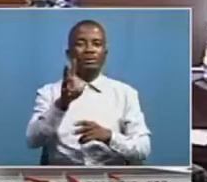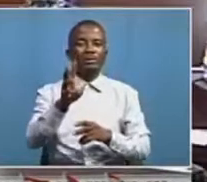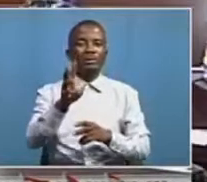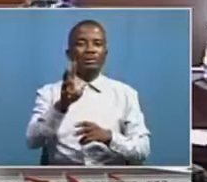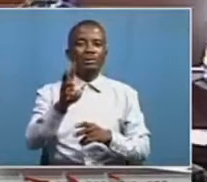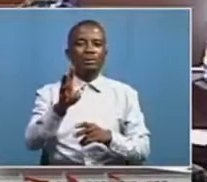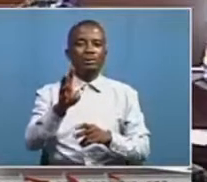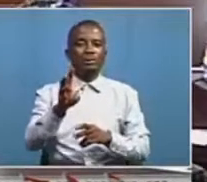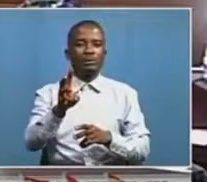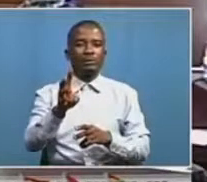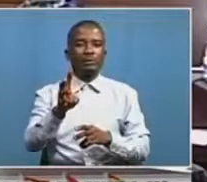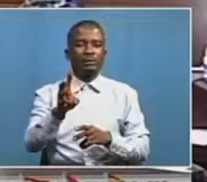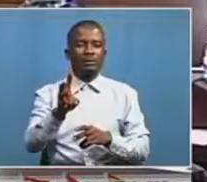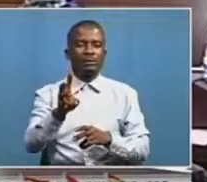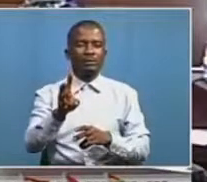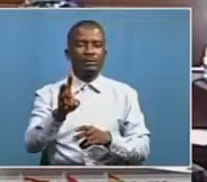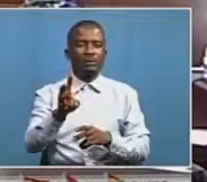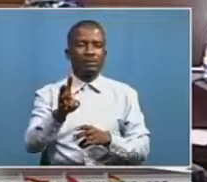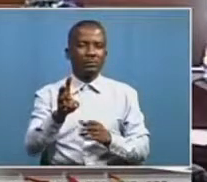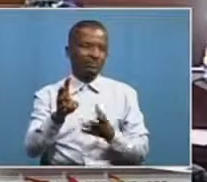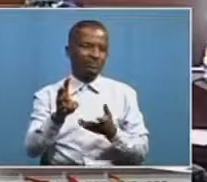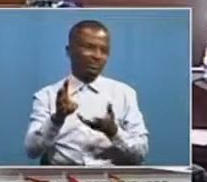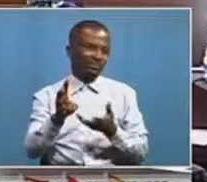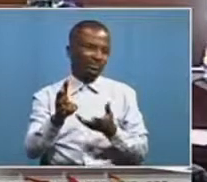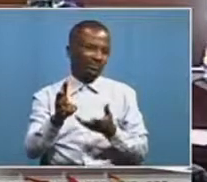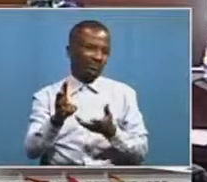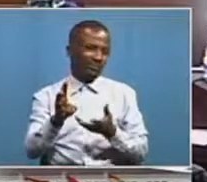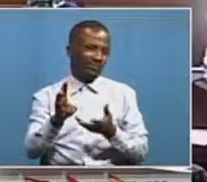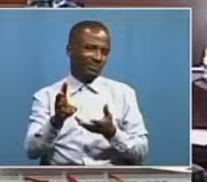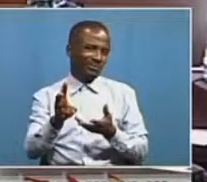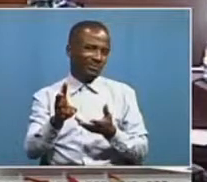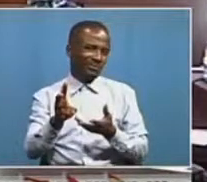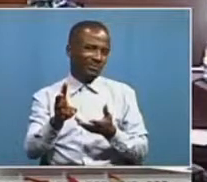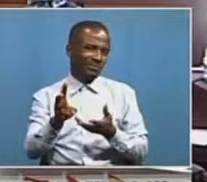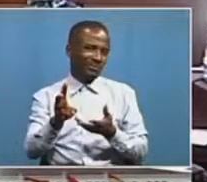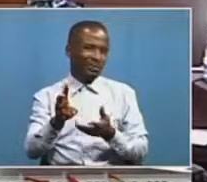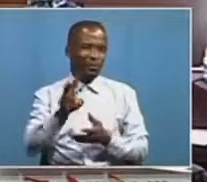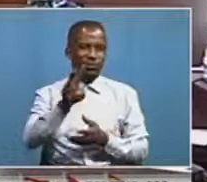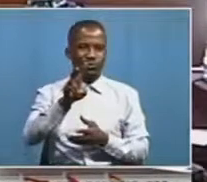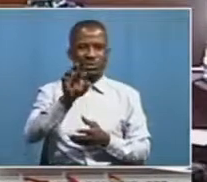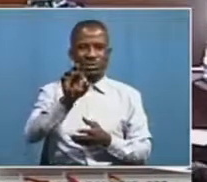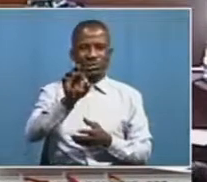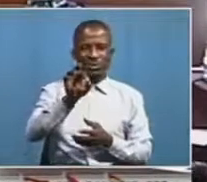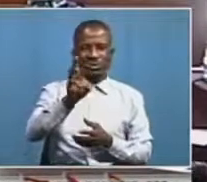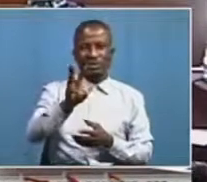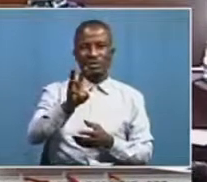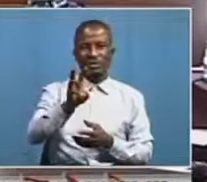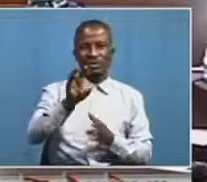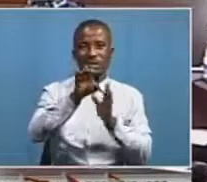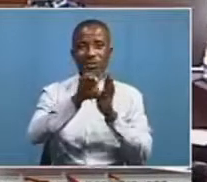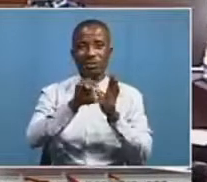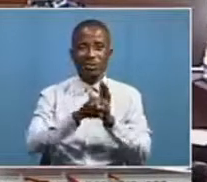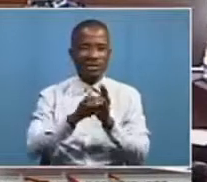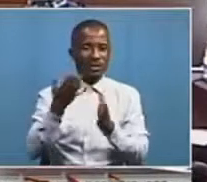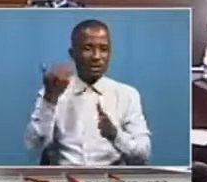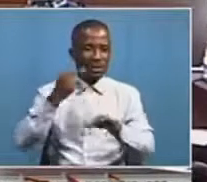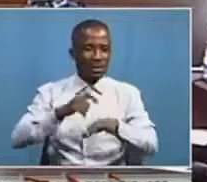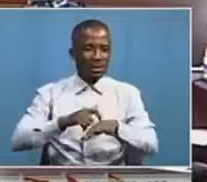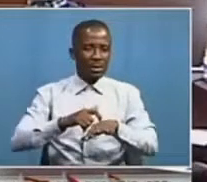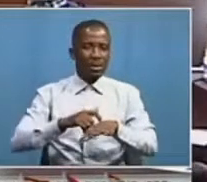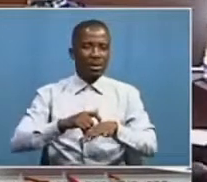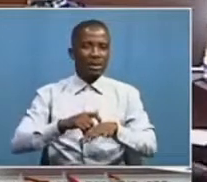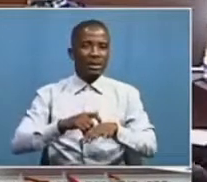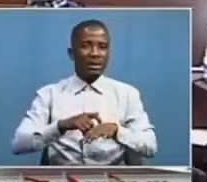the exercise of discretion under Article 296 of the 1992 Constitution by administrative